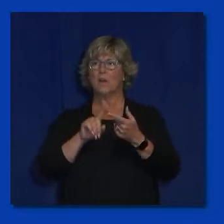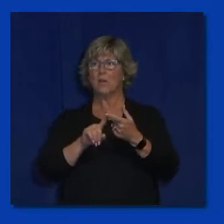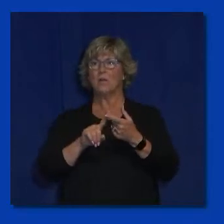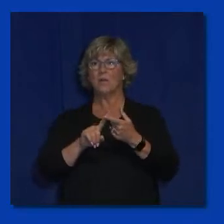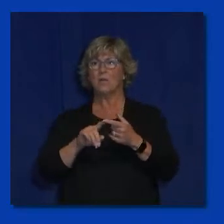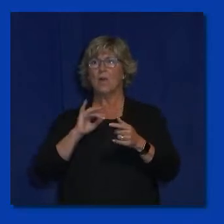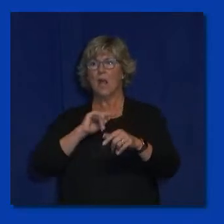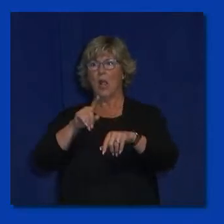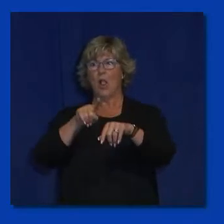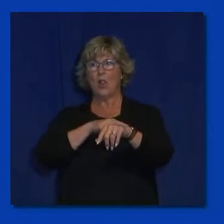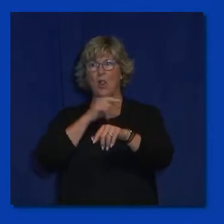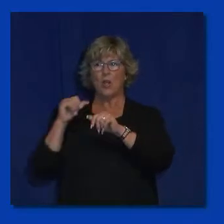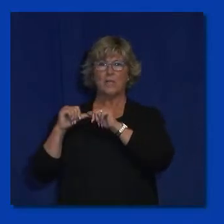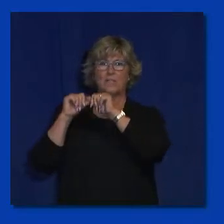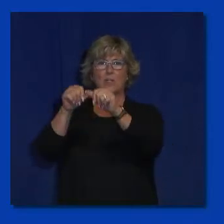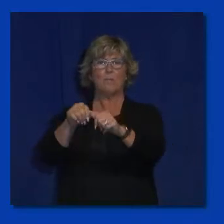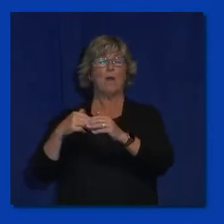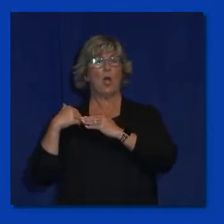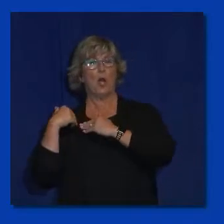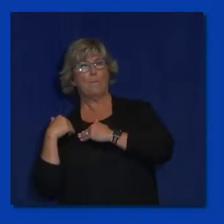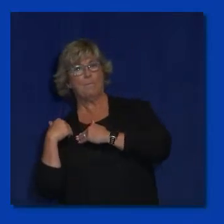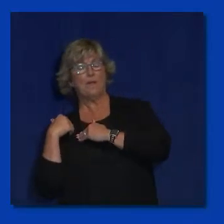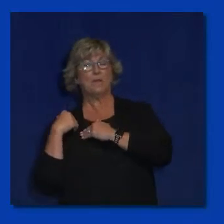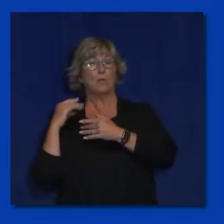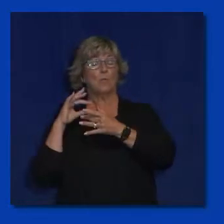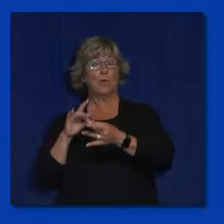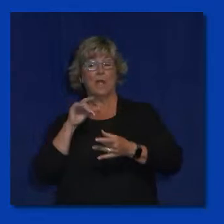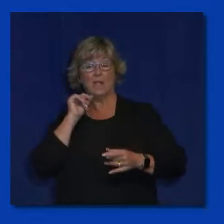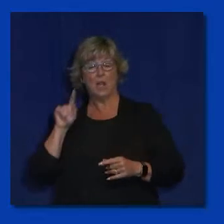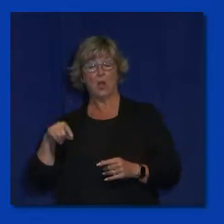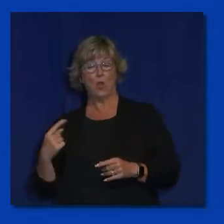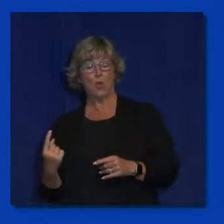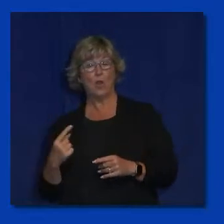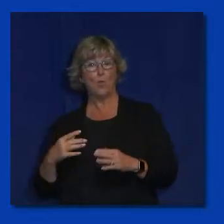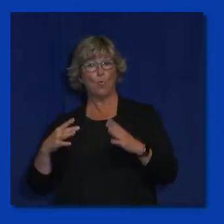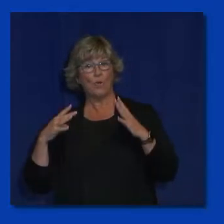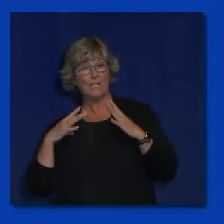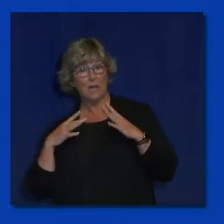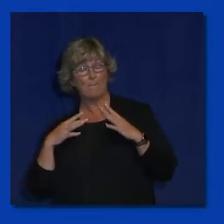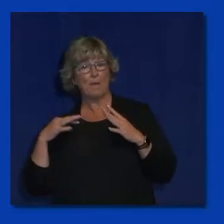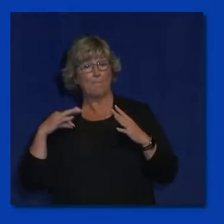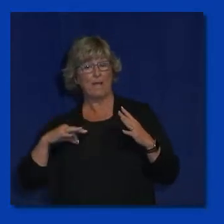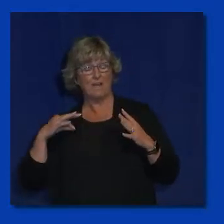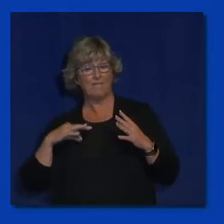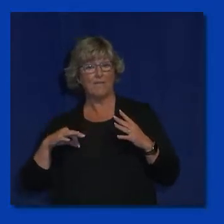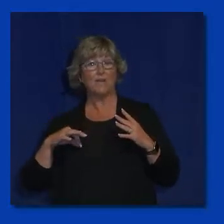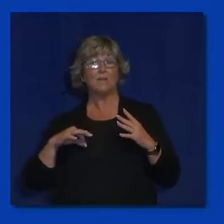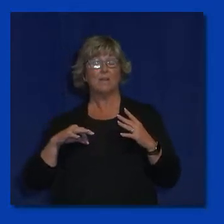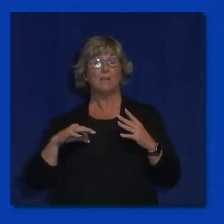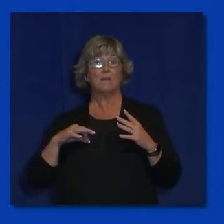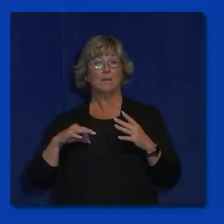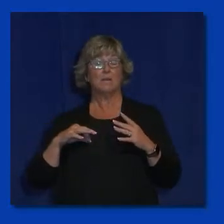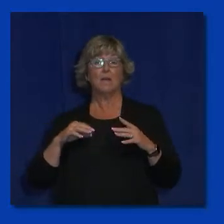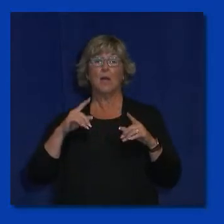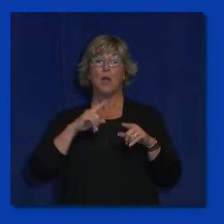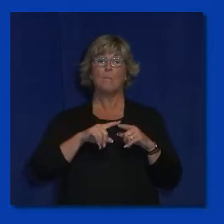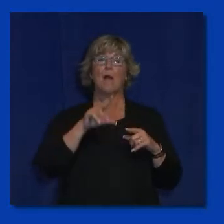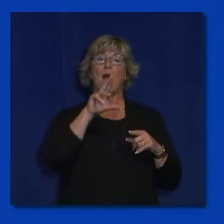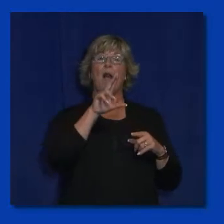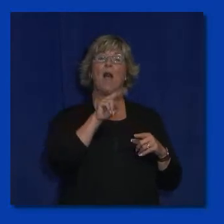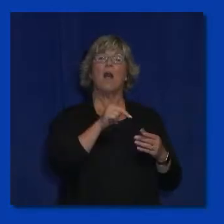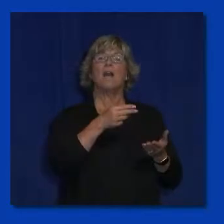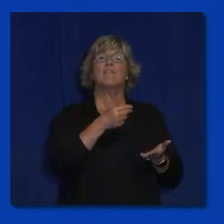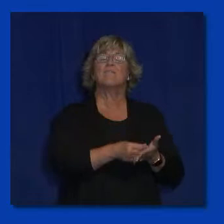our long-term obligations. And that includes not just retirement benefits, traditional sense, but unfunded